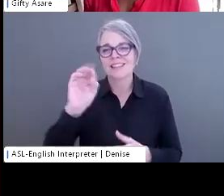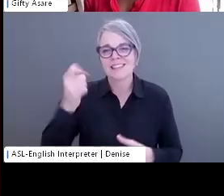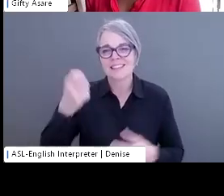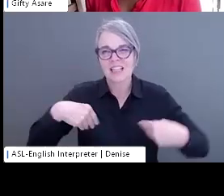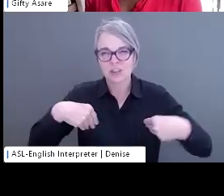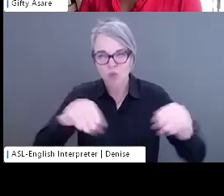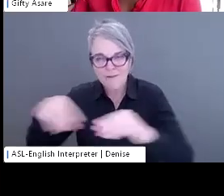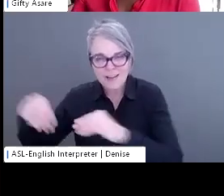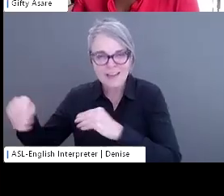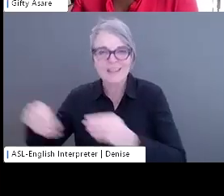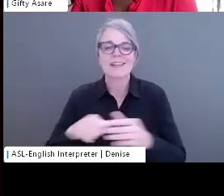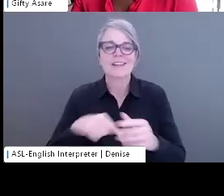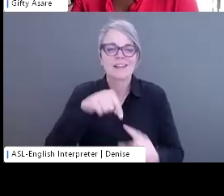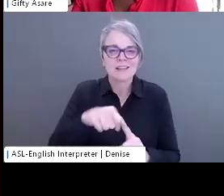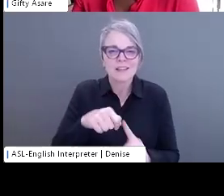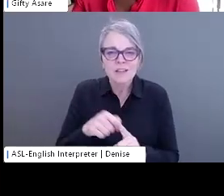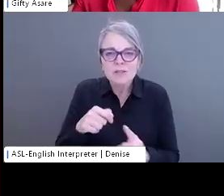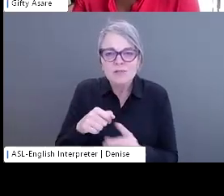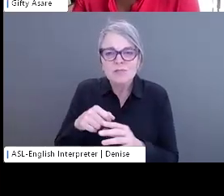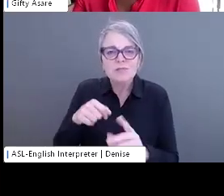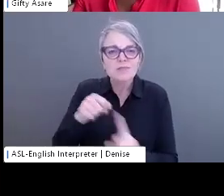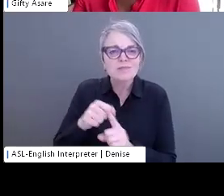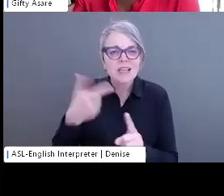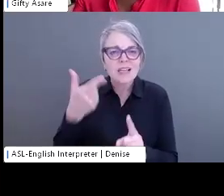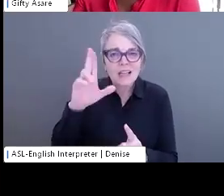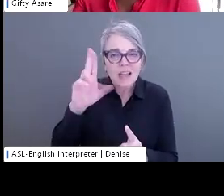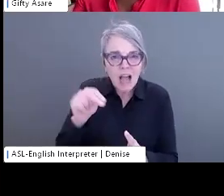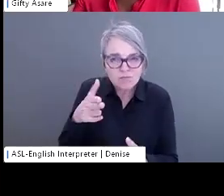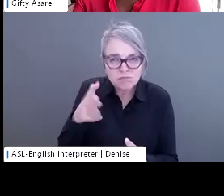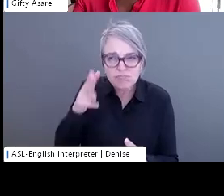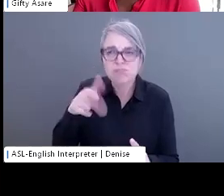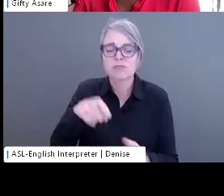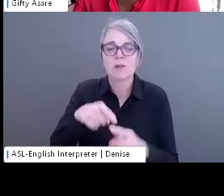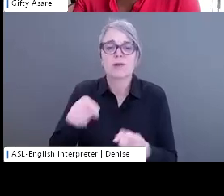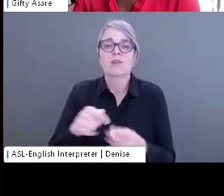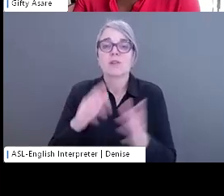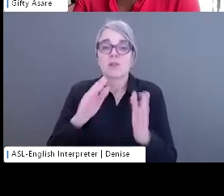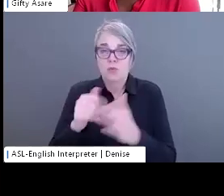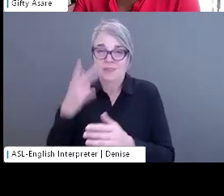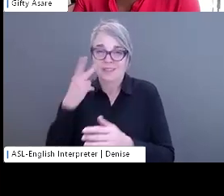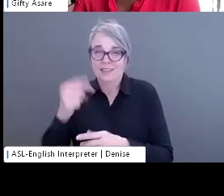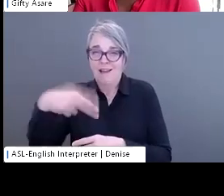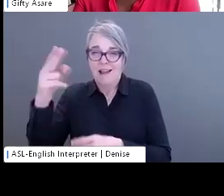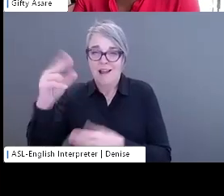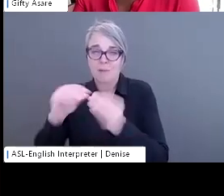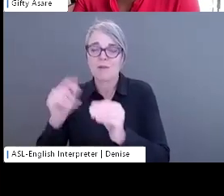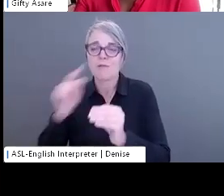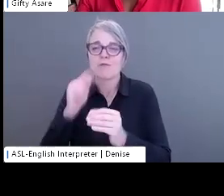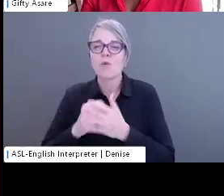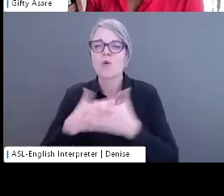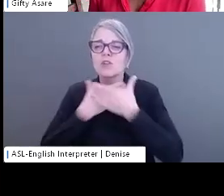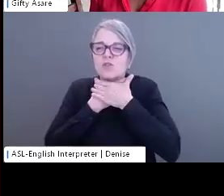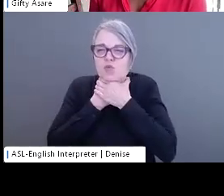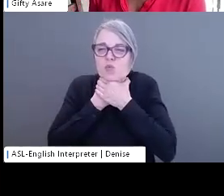more. We also see a large representation of strangulation as well as choking. And that's also